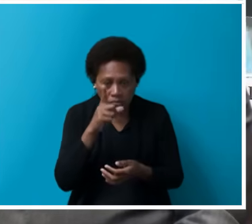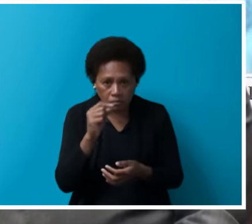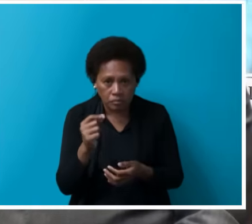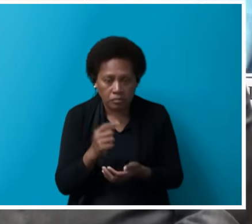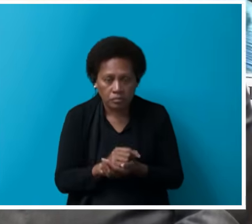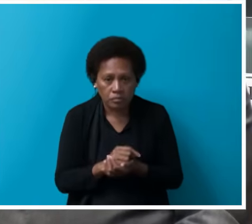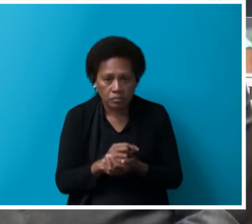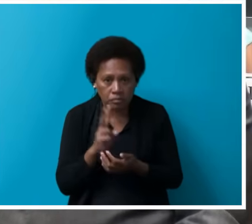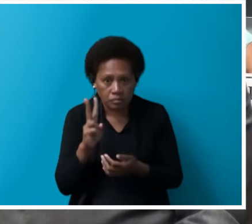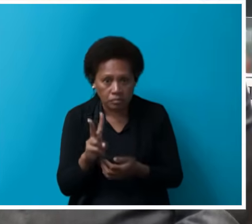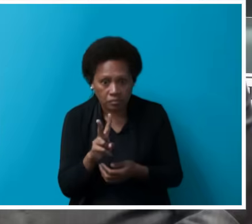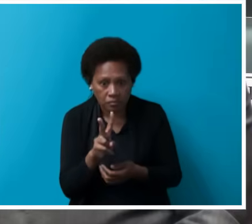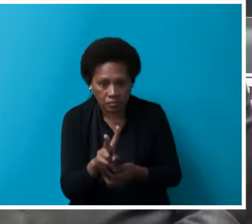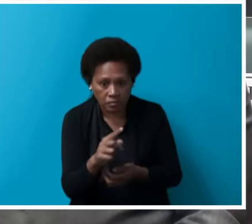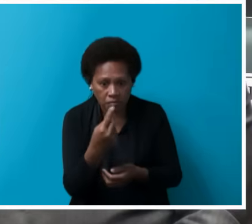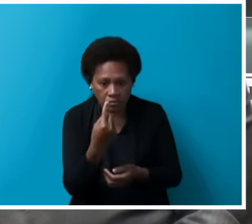himself in the mirror